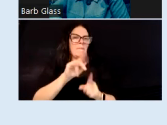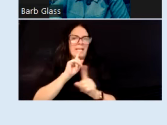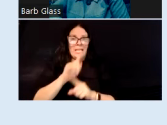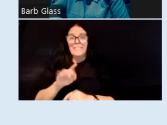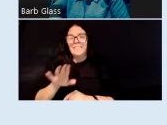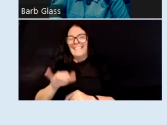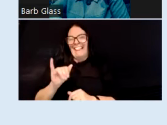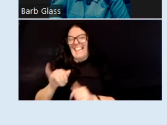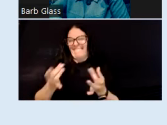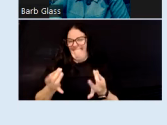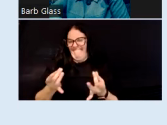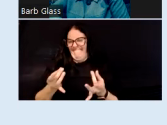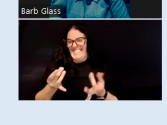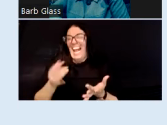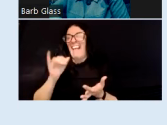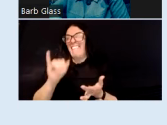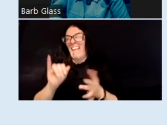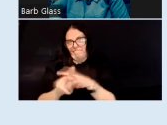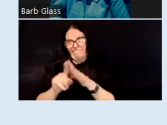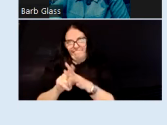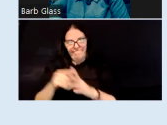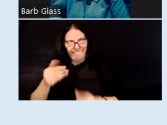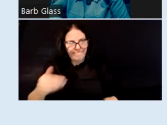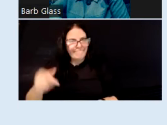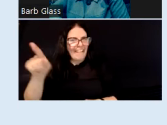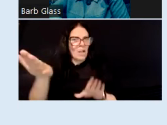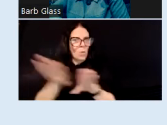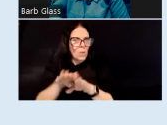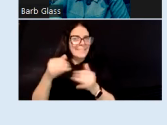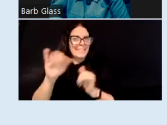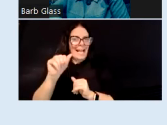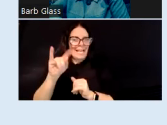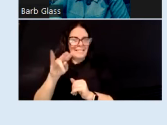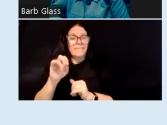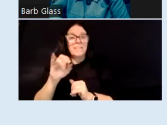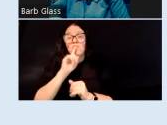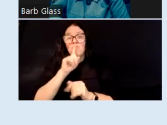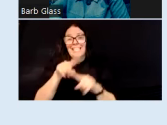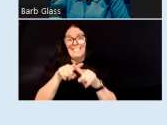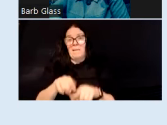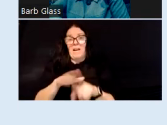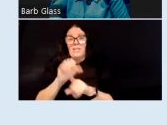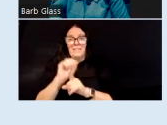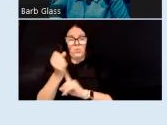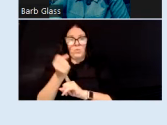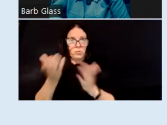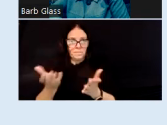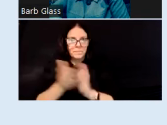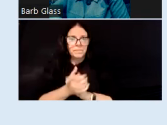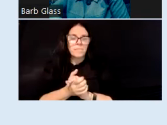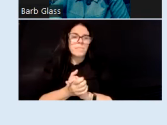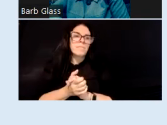something that happens a lot. And it all depends on the situation. So in some